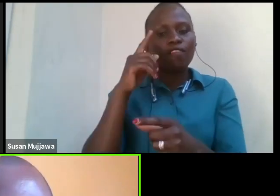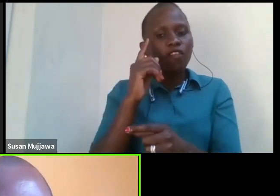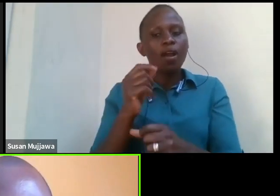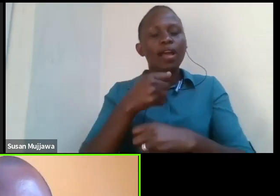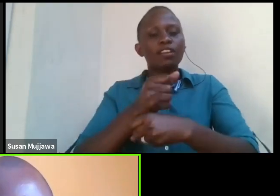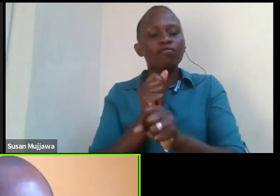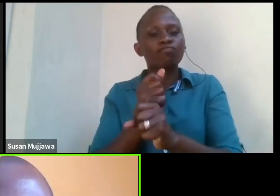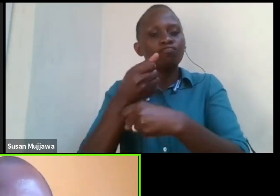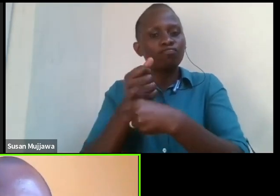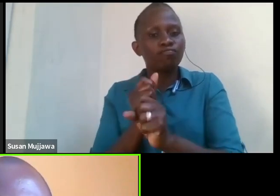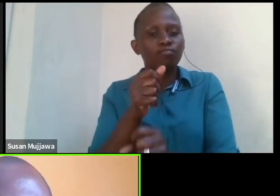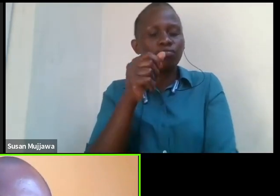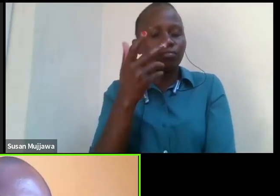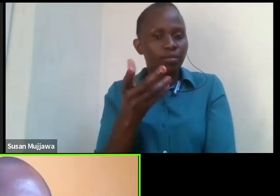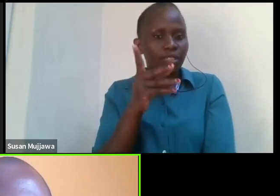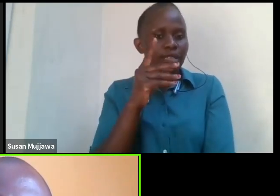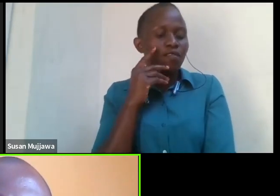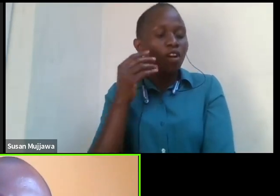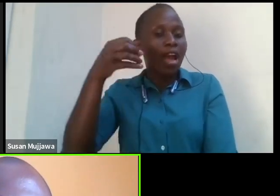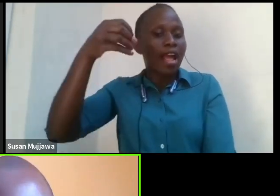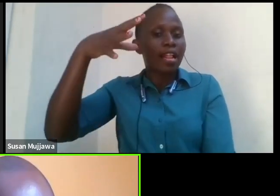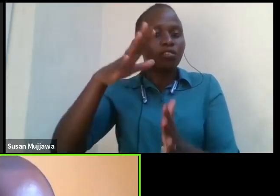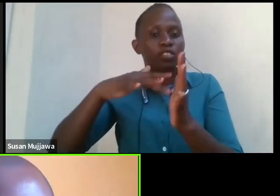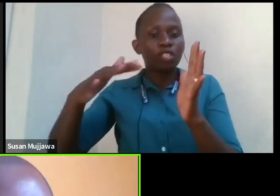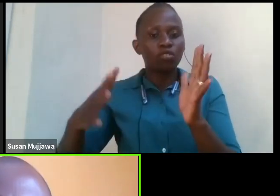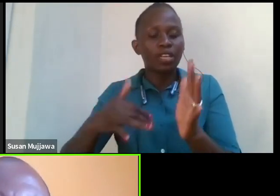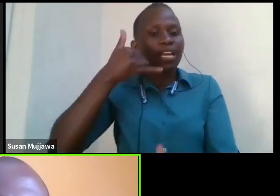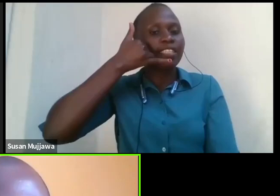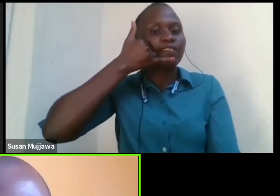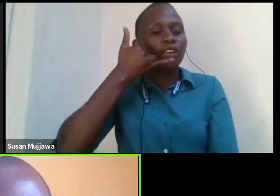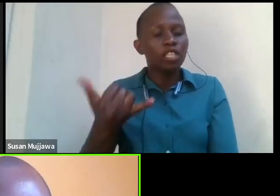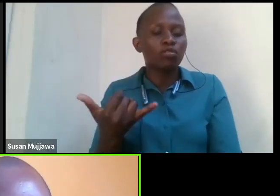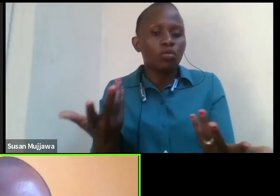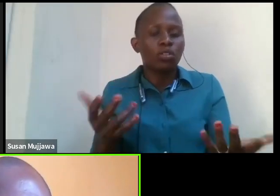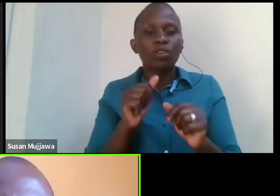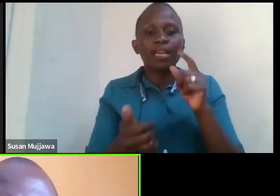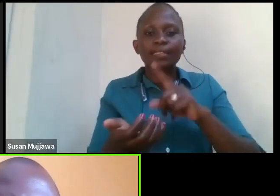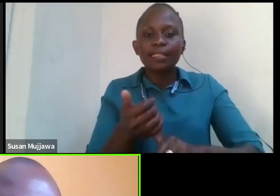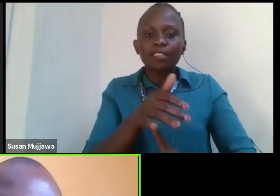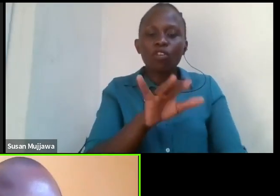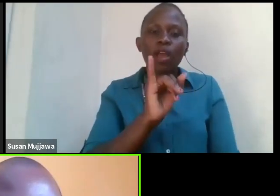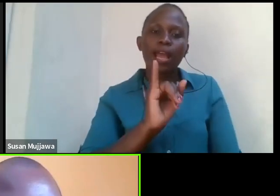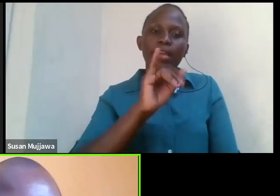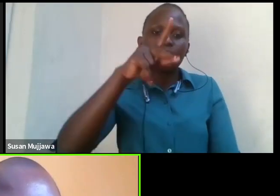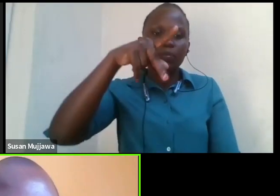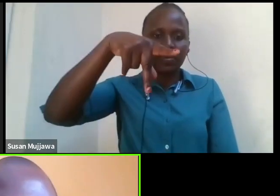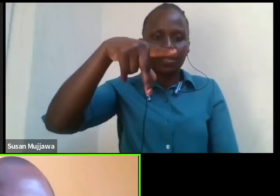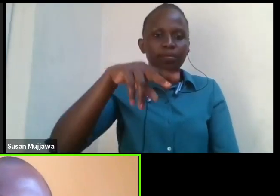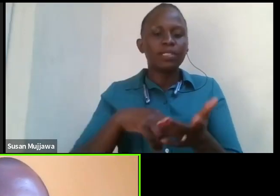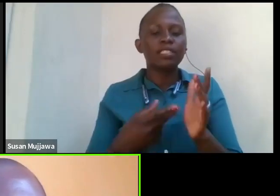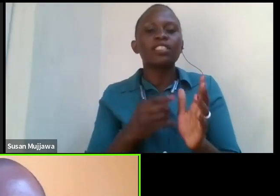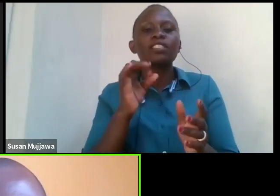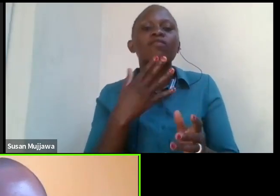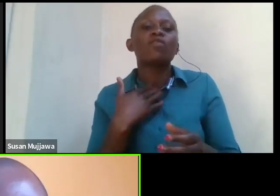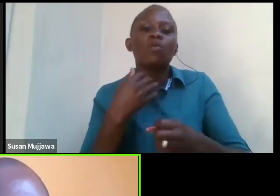device. That is a know-how that you can actually seek IP for. So those who are into making